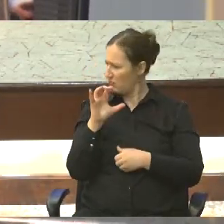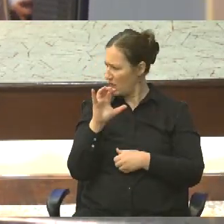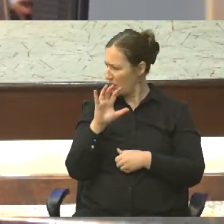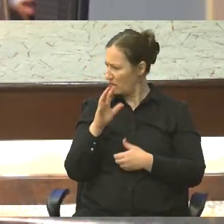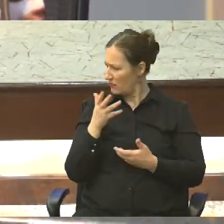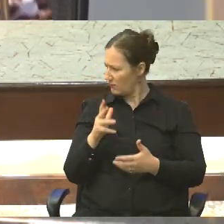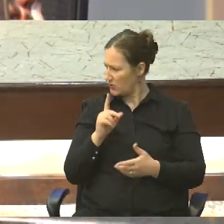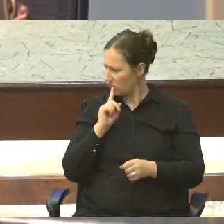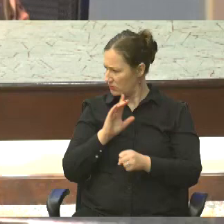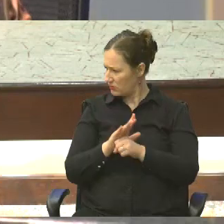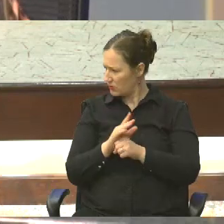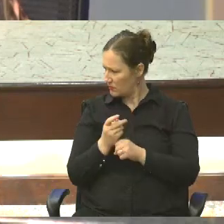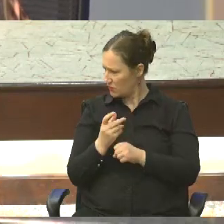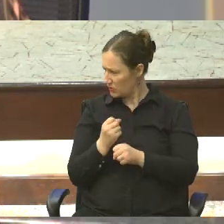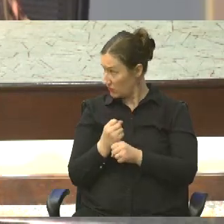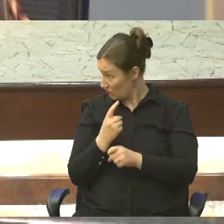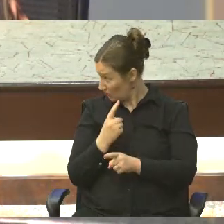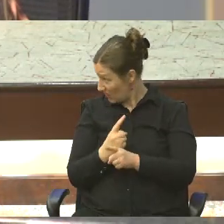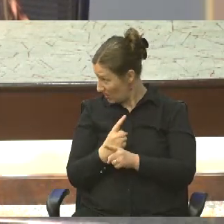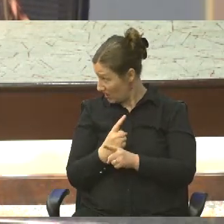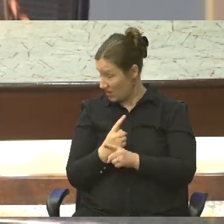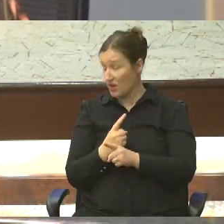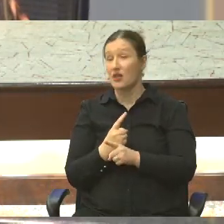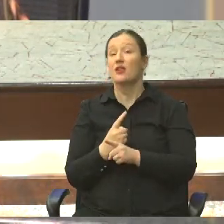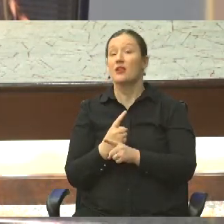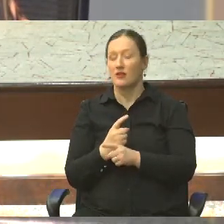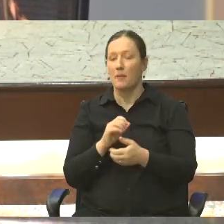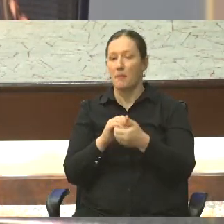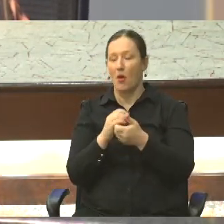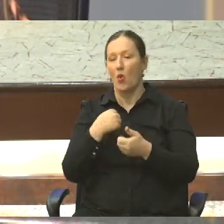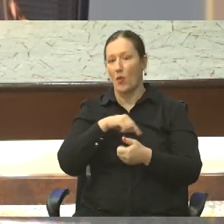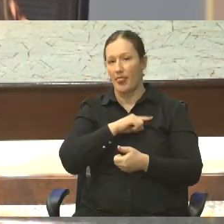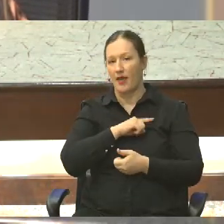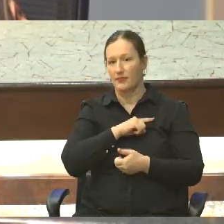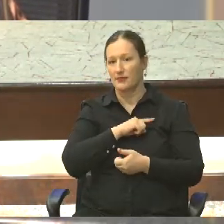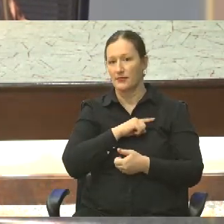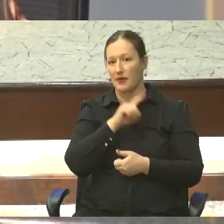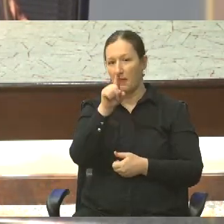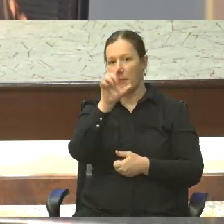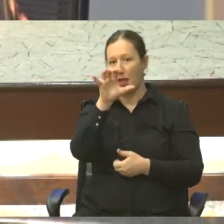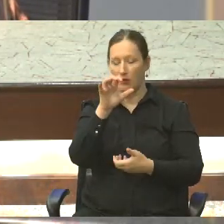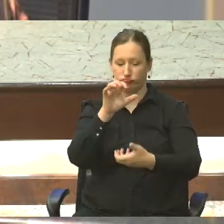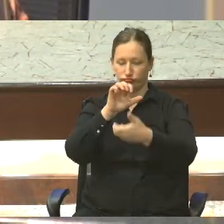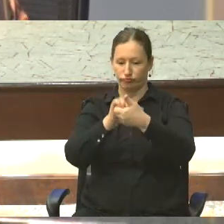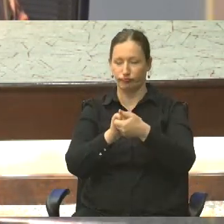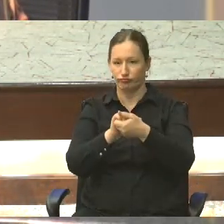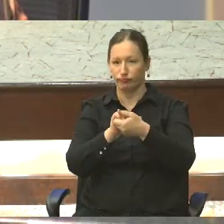ago, right? To partner with us on